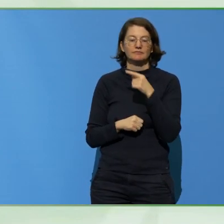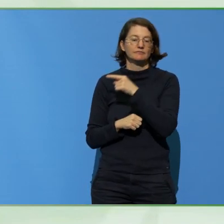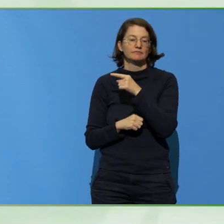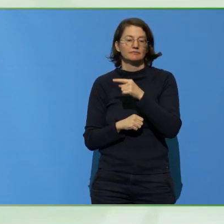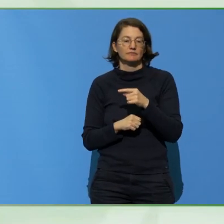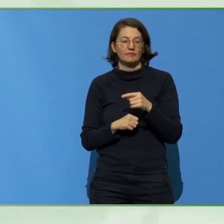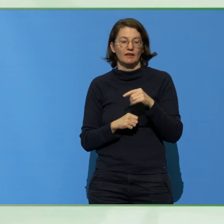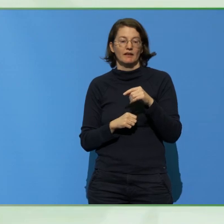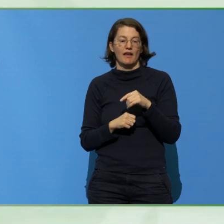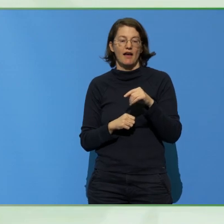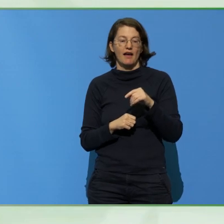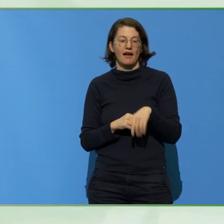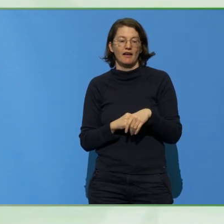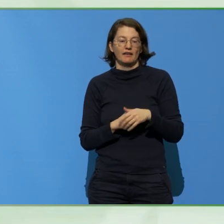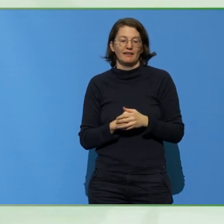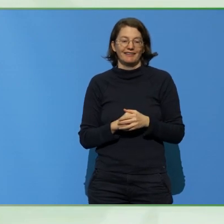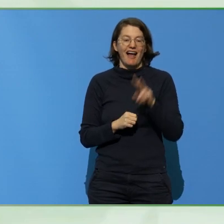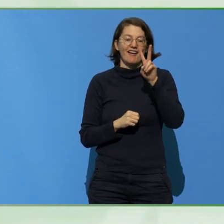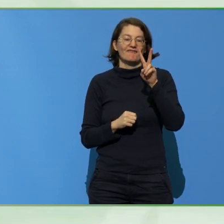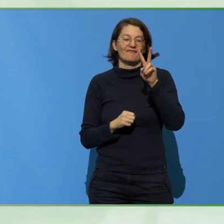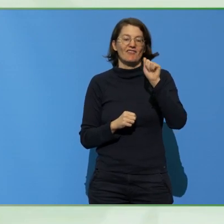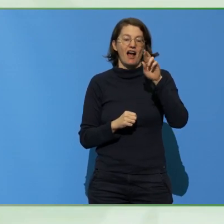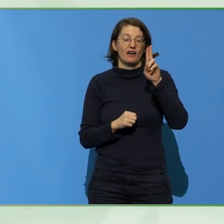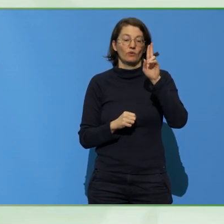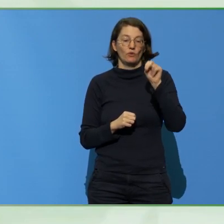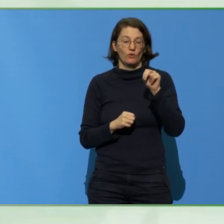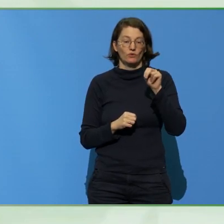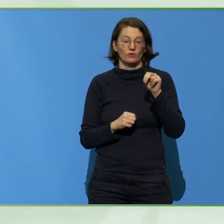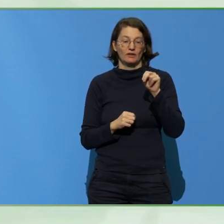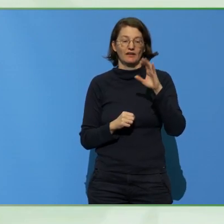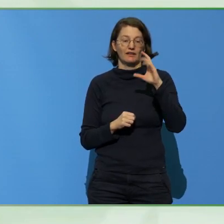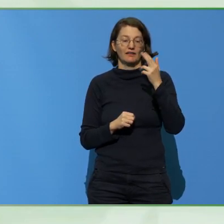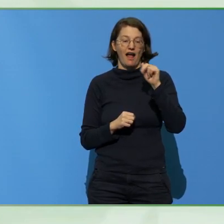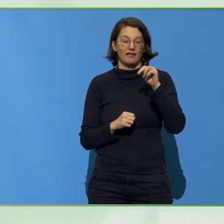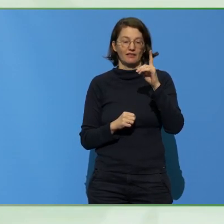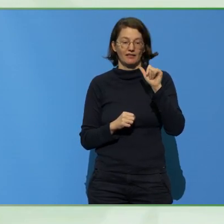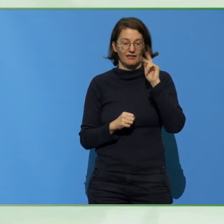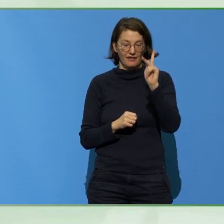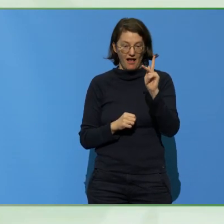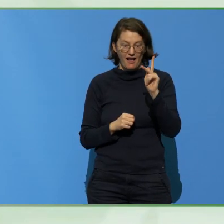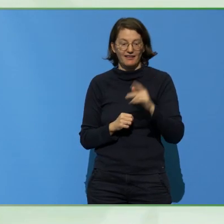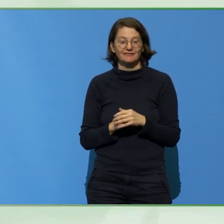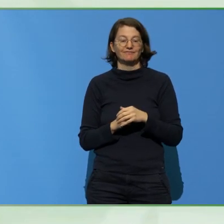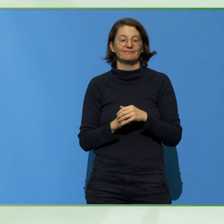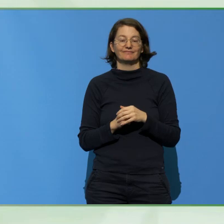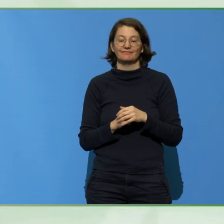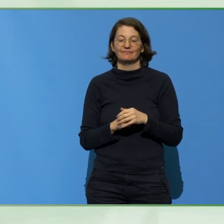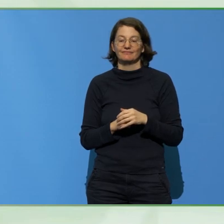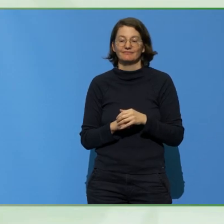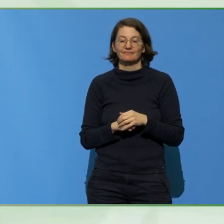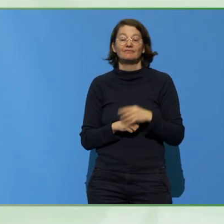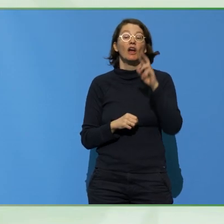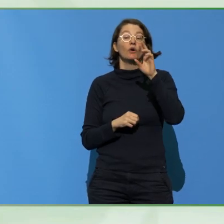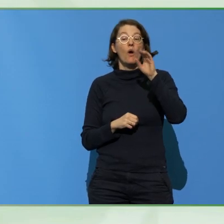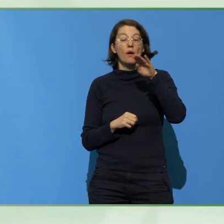at Sisters, right now based in Switzerland. Fanny Cohen, the director of HandyLab in France. Then